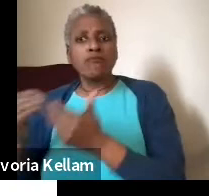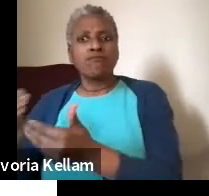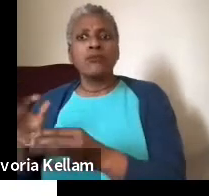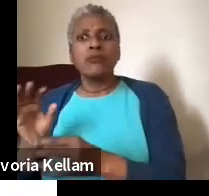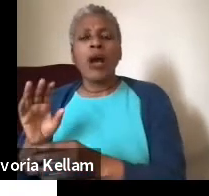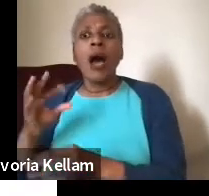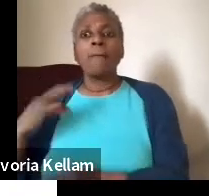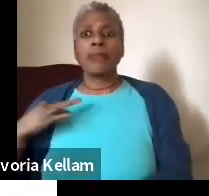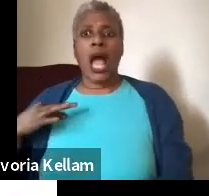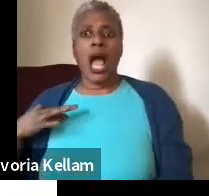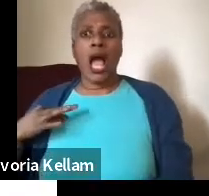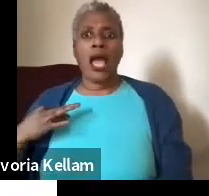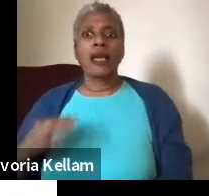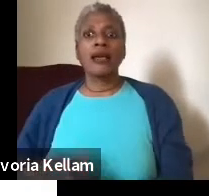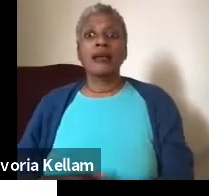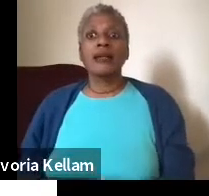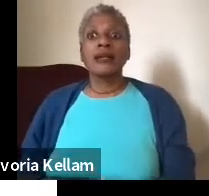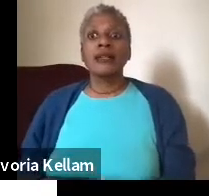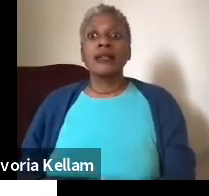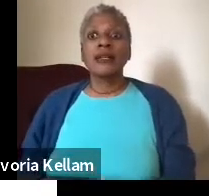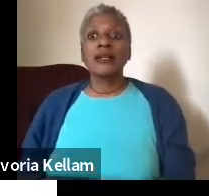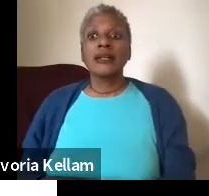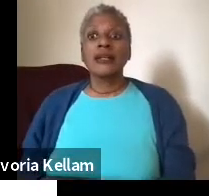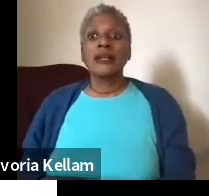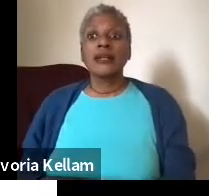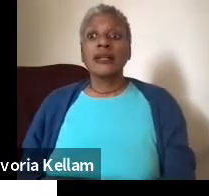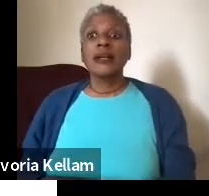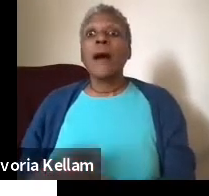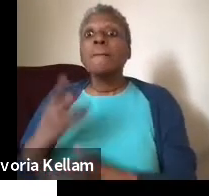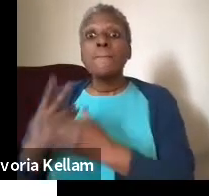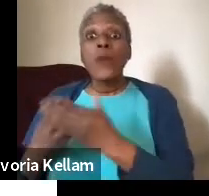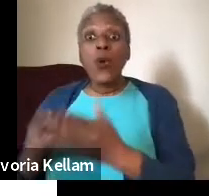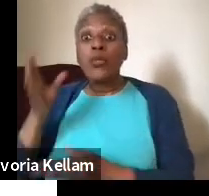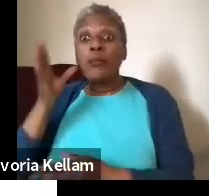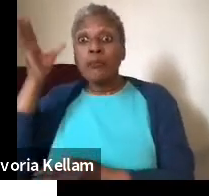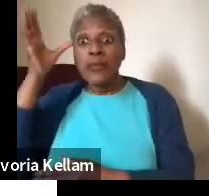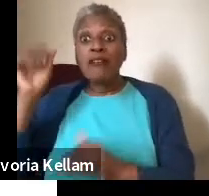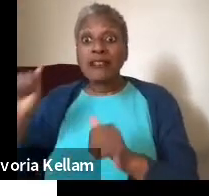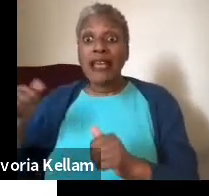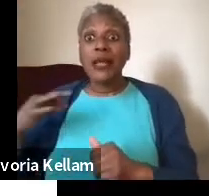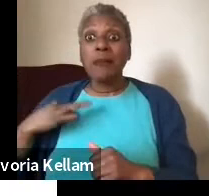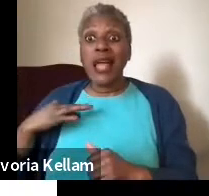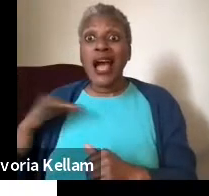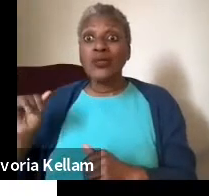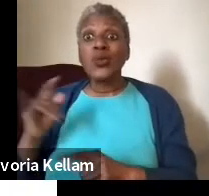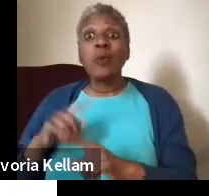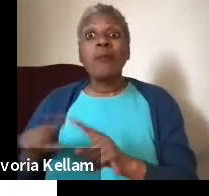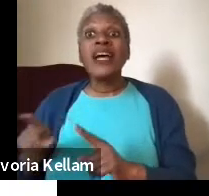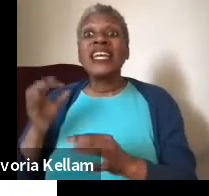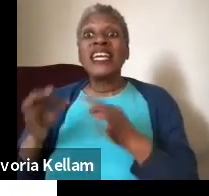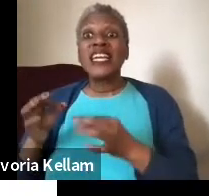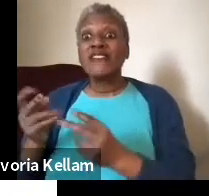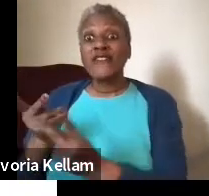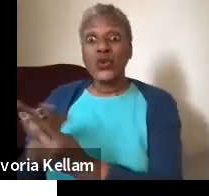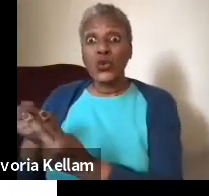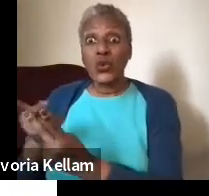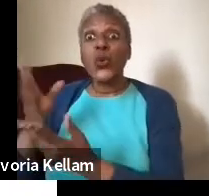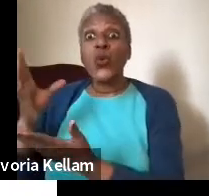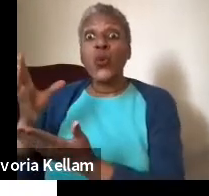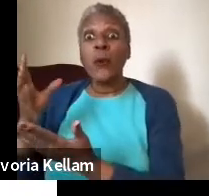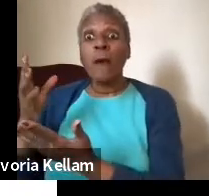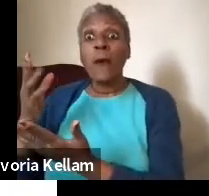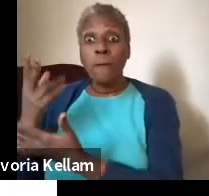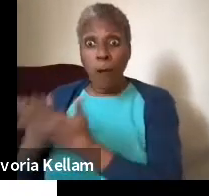apply. But if they were both to win, only one could be seated, as there is an election rule that